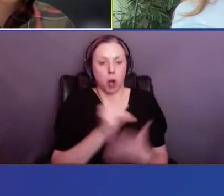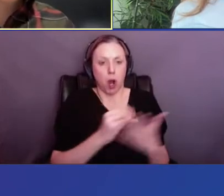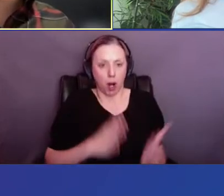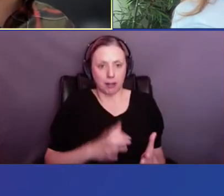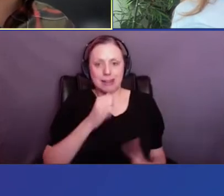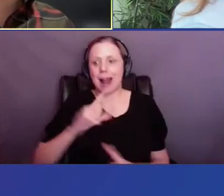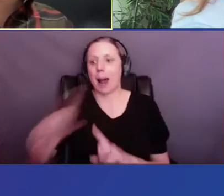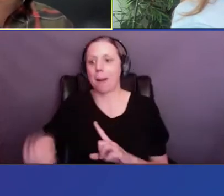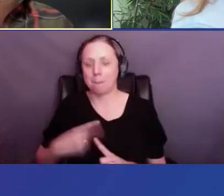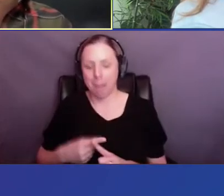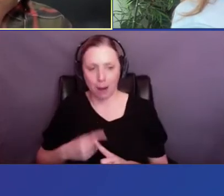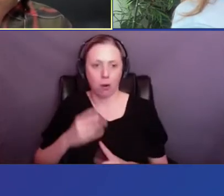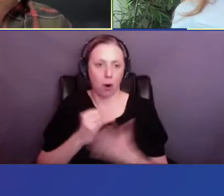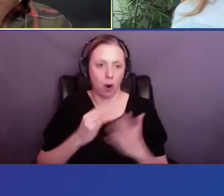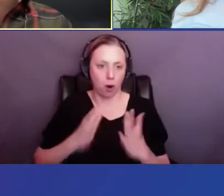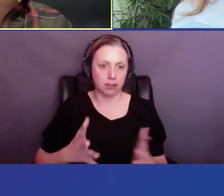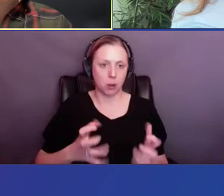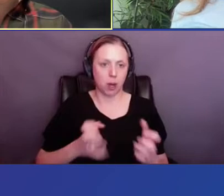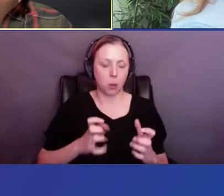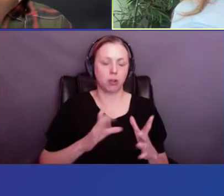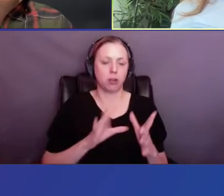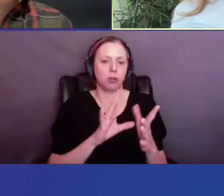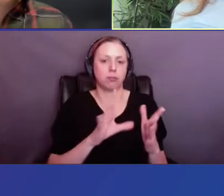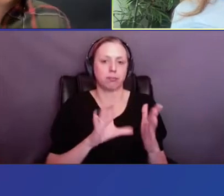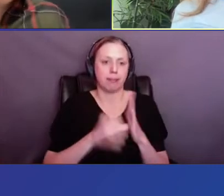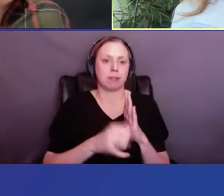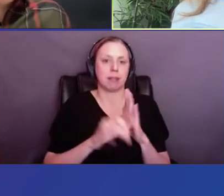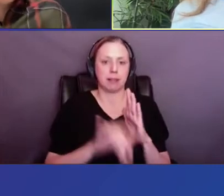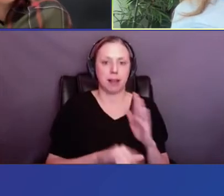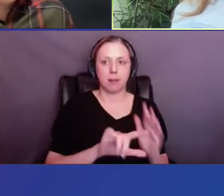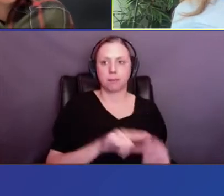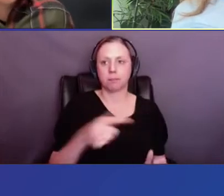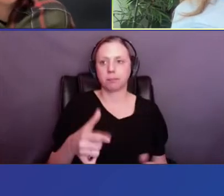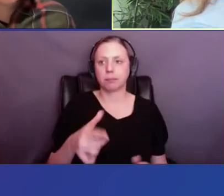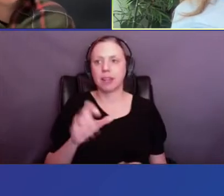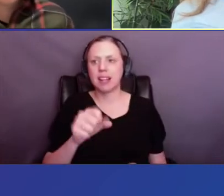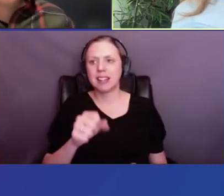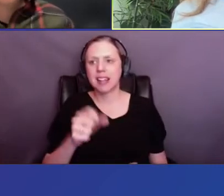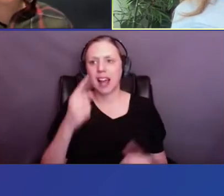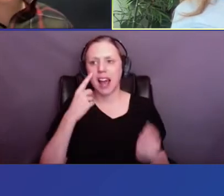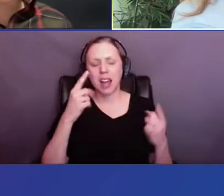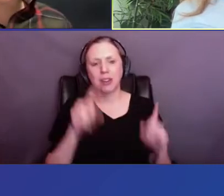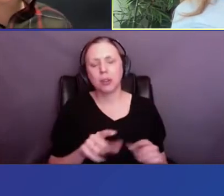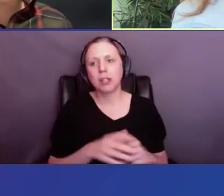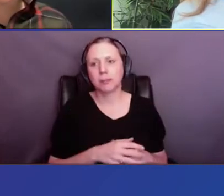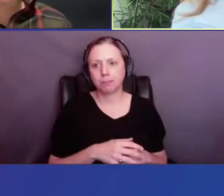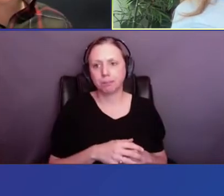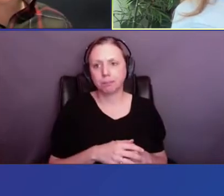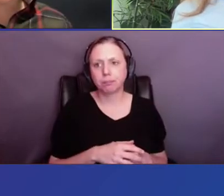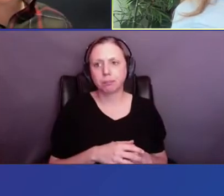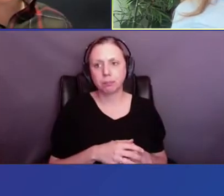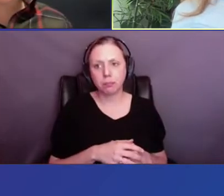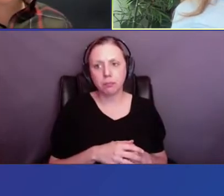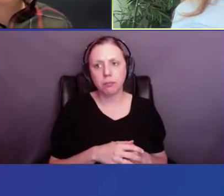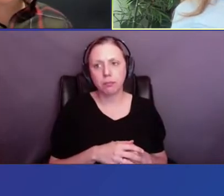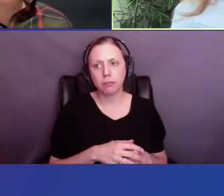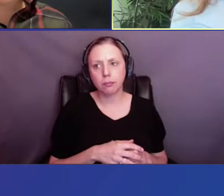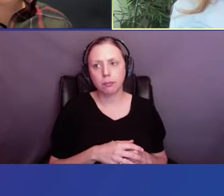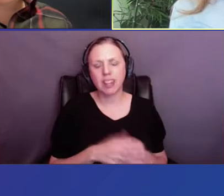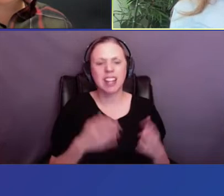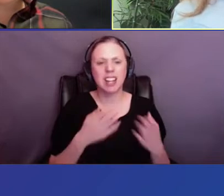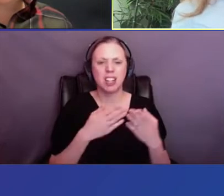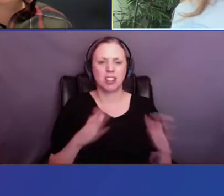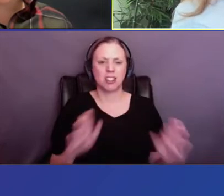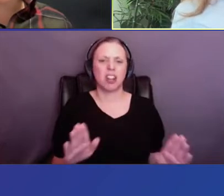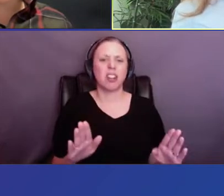that. Yeah, agreed. And I think it's a really important notion in general is proximity to